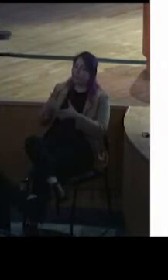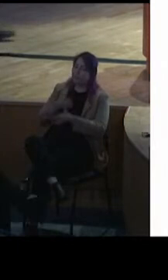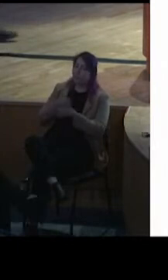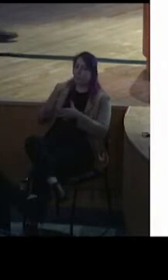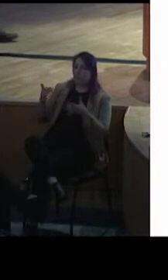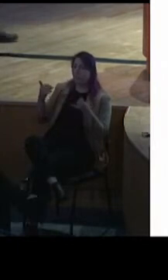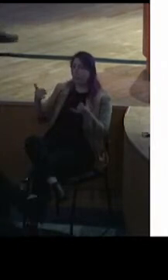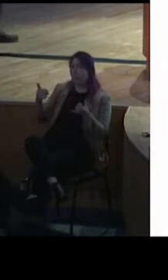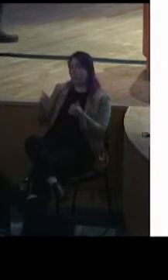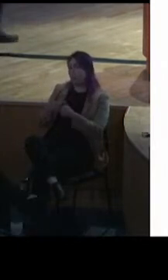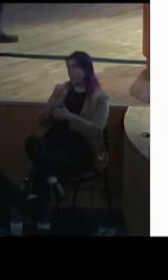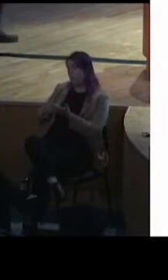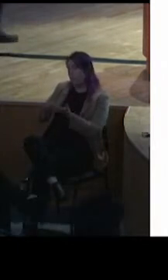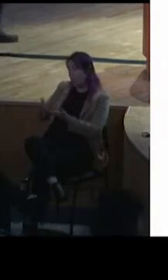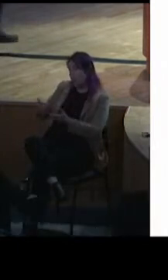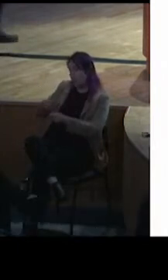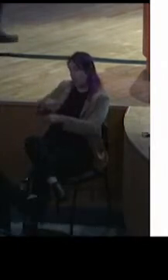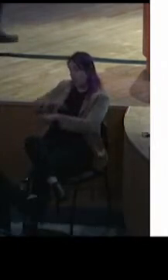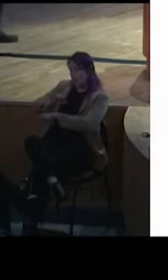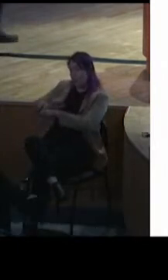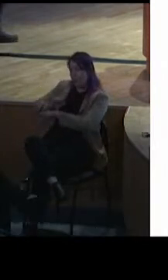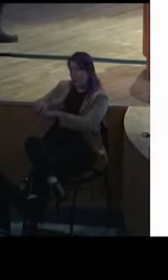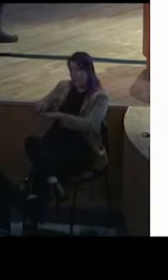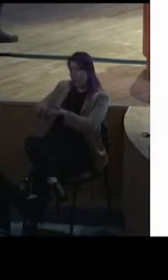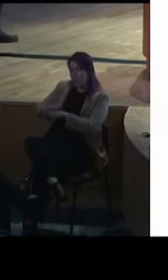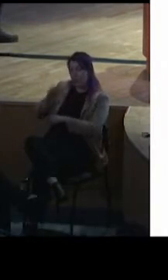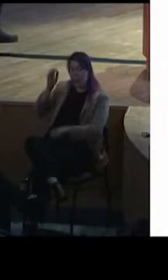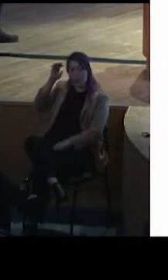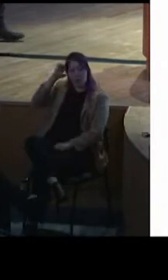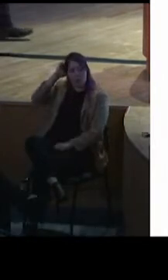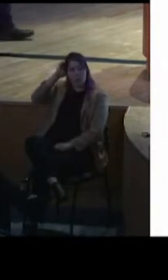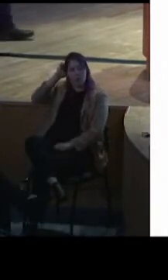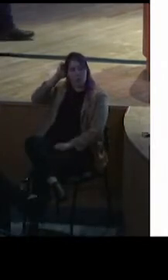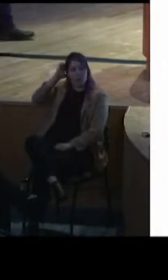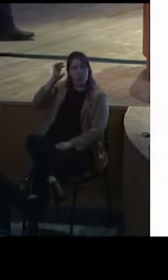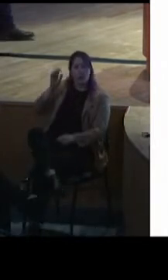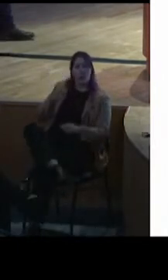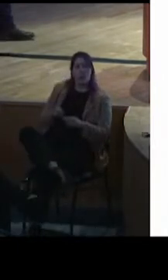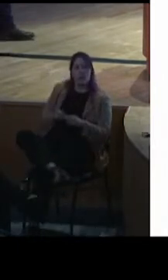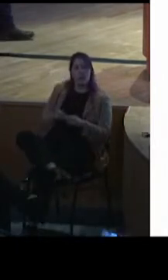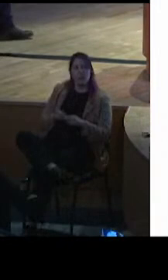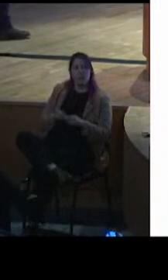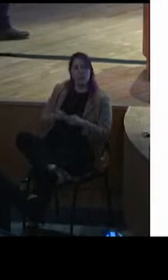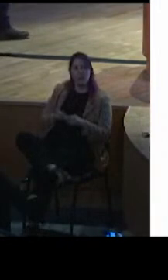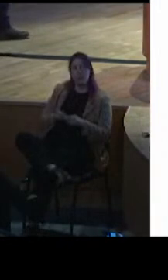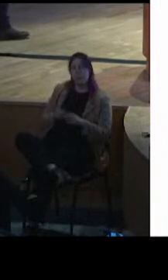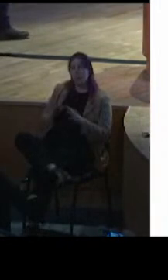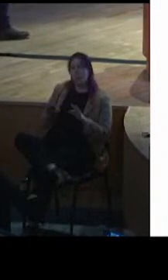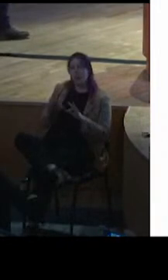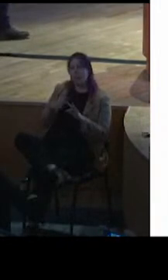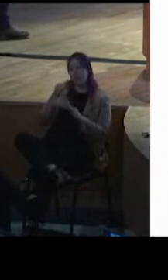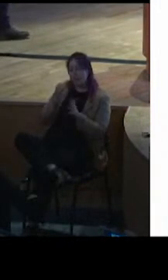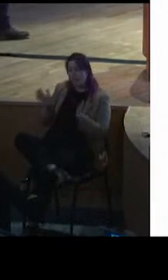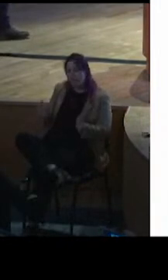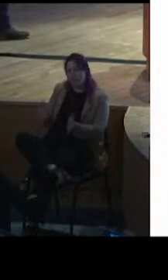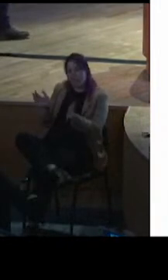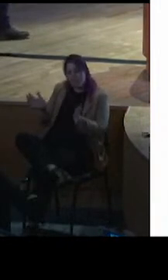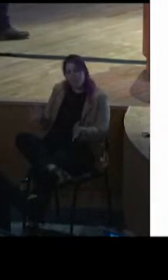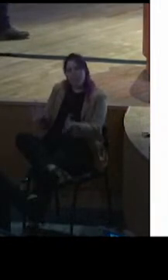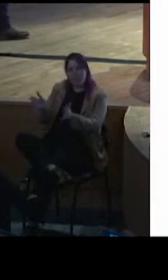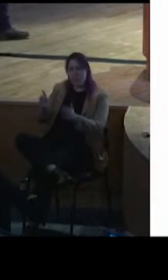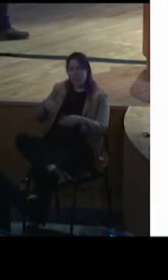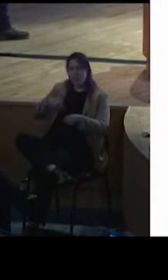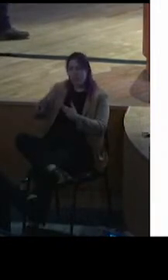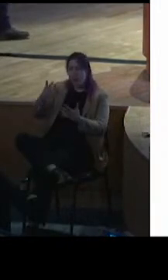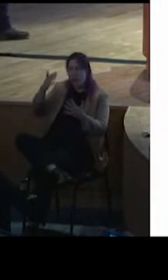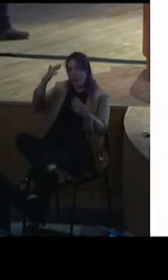we've been working on, and basically the Hawaiian community has been really driving us to push forward and bringing awareness to some of the things that